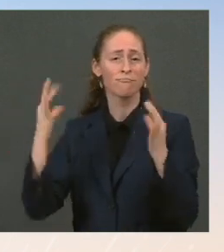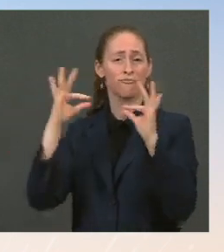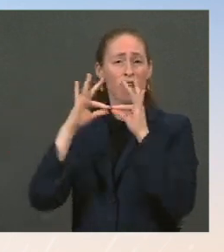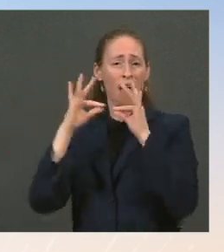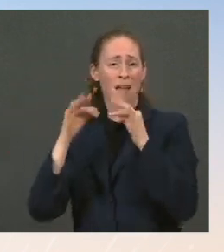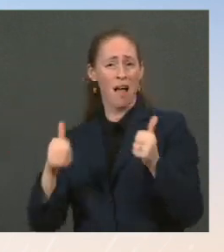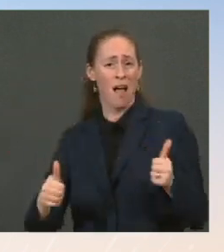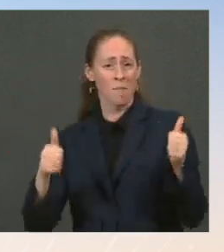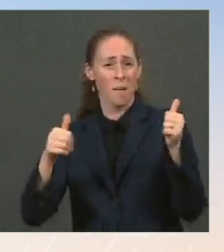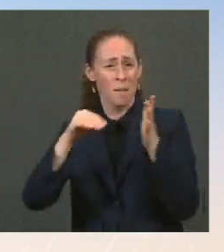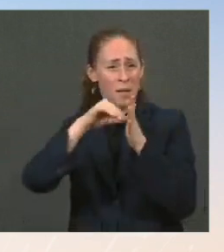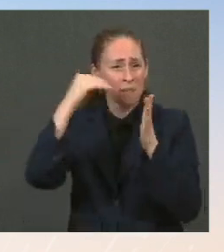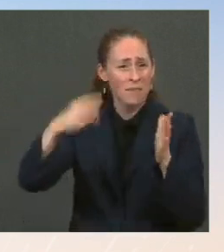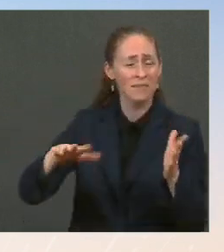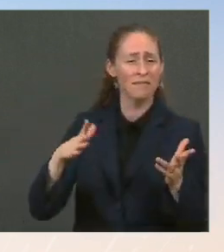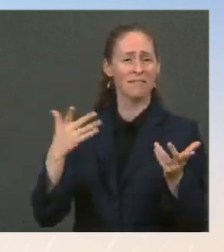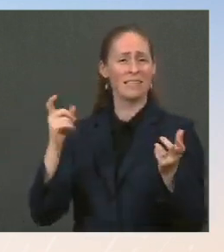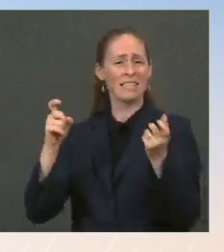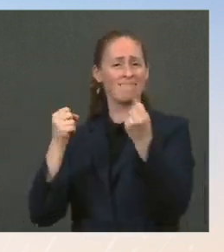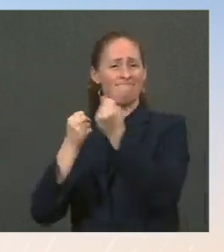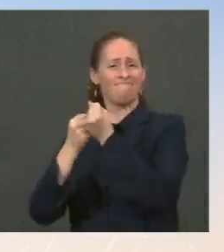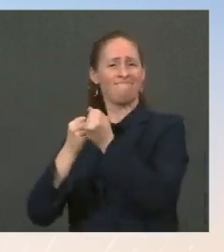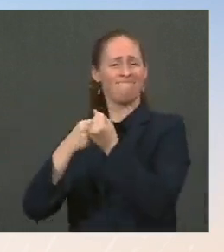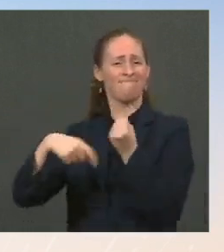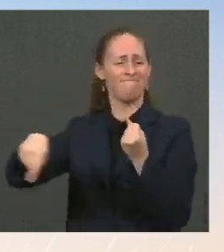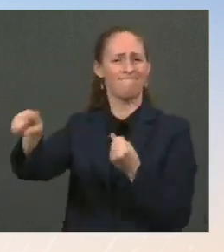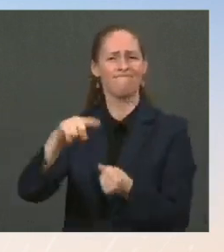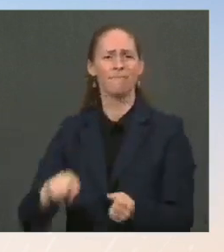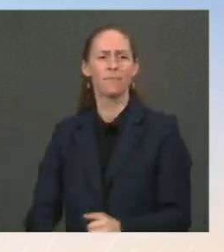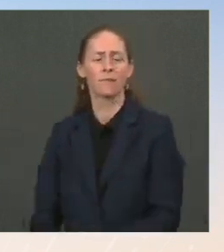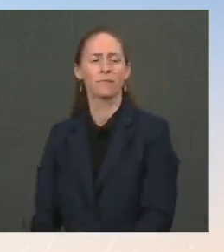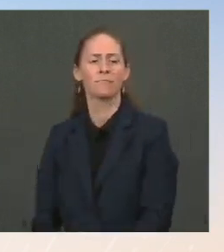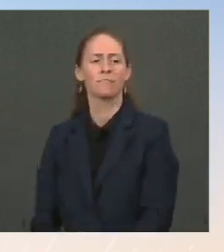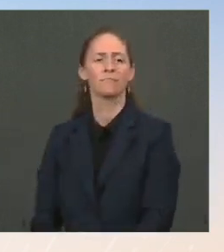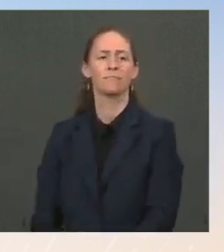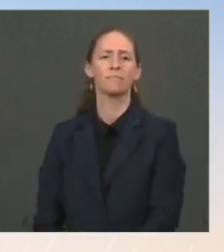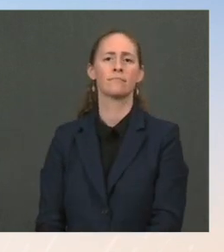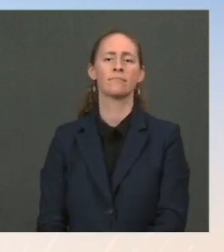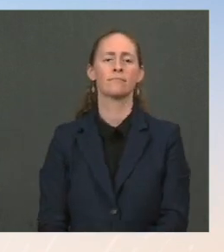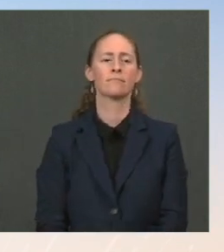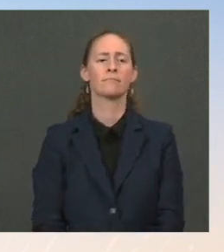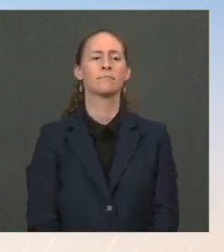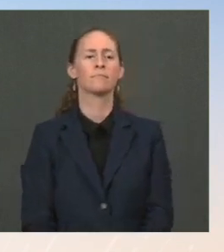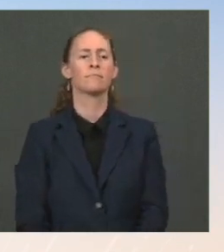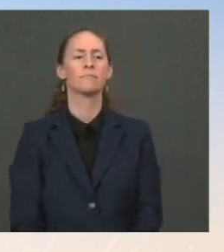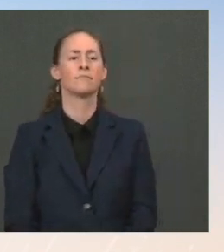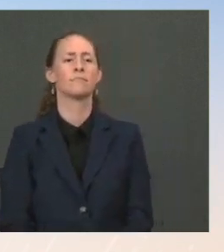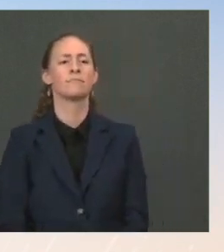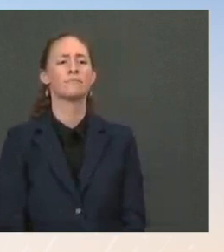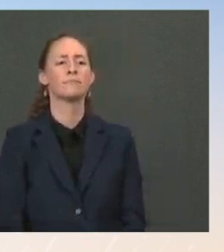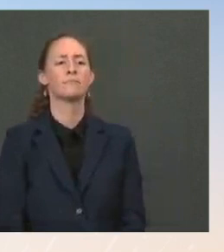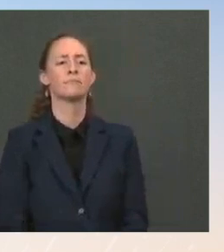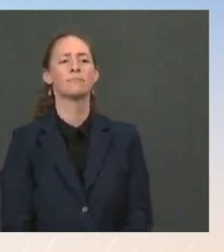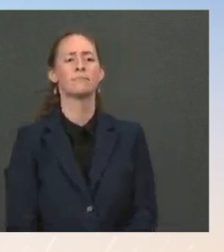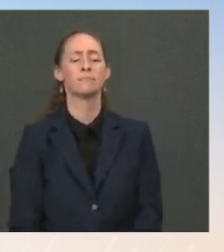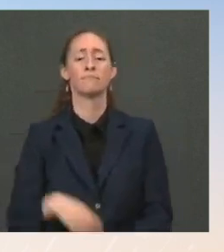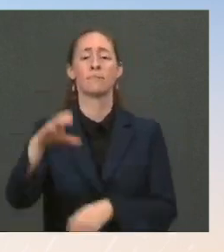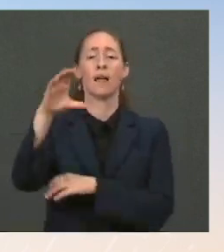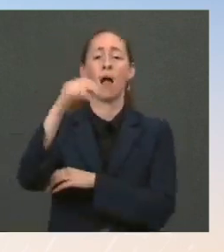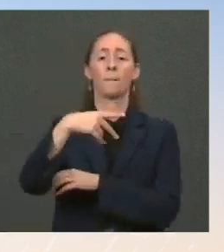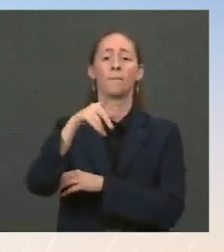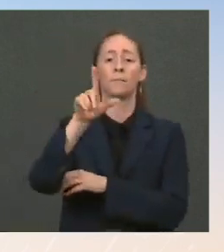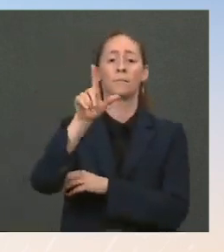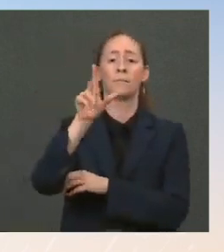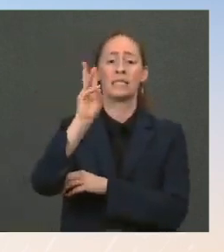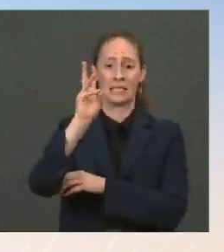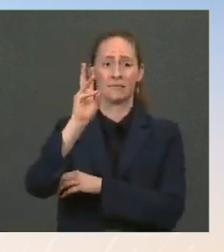of non-renewable fuel sources? We certainly hope not. I mean, I think what COP26 is about is to continue the